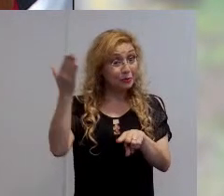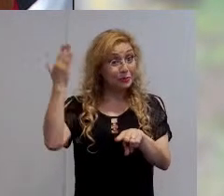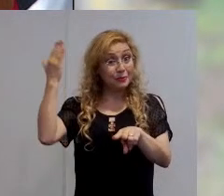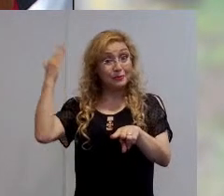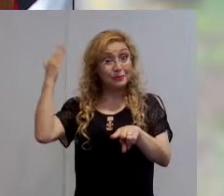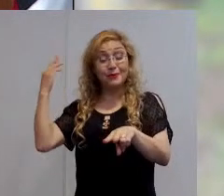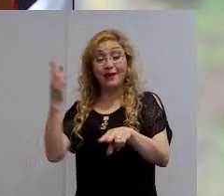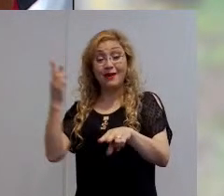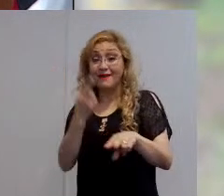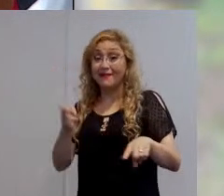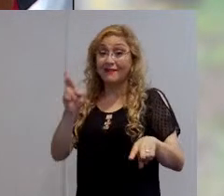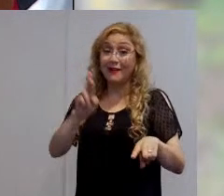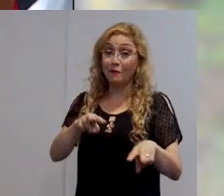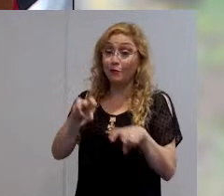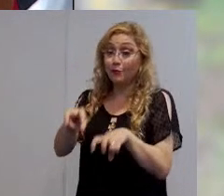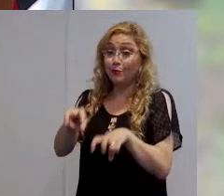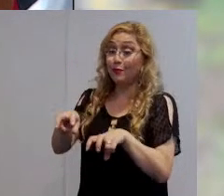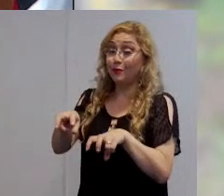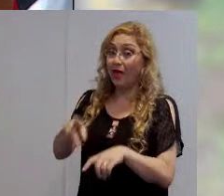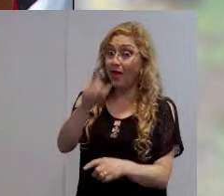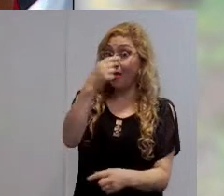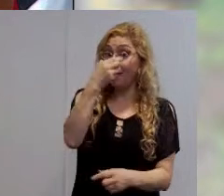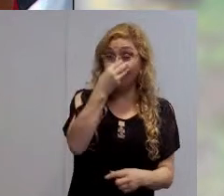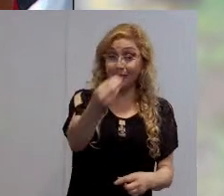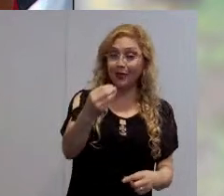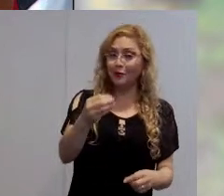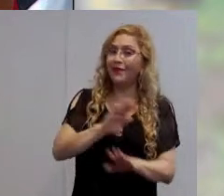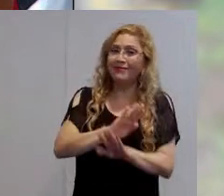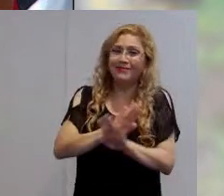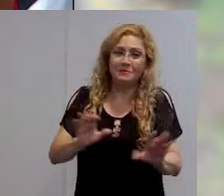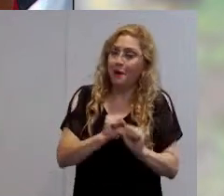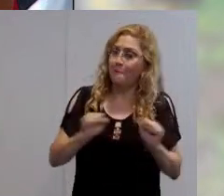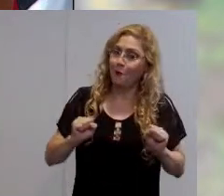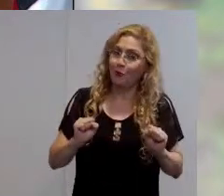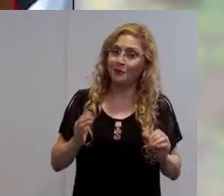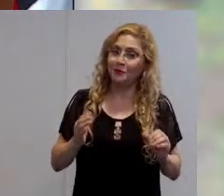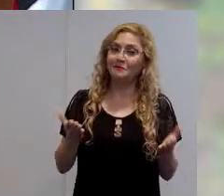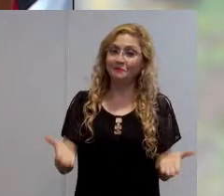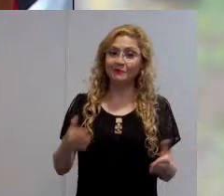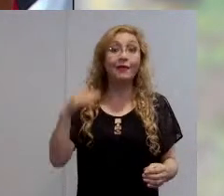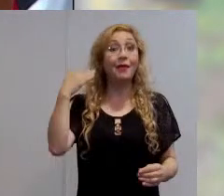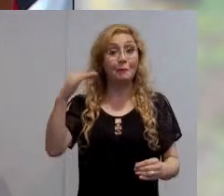Not even the dictatorship was able to put an end to INDAP, a very